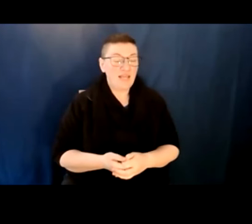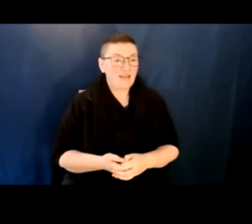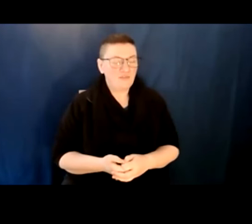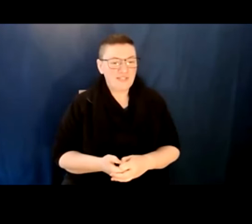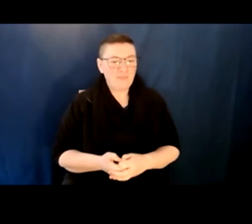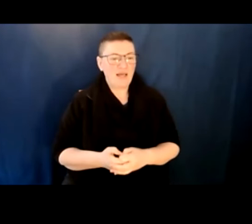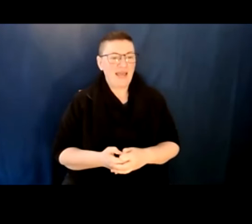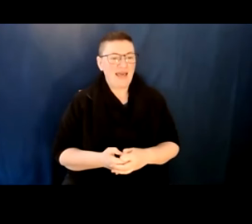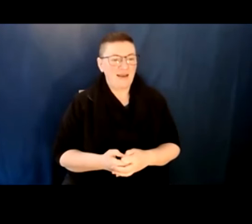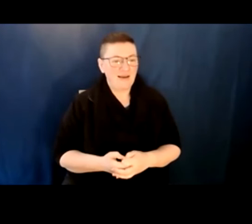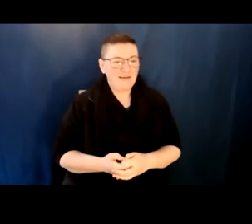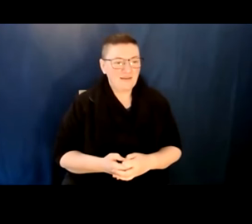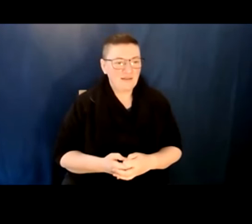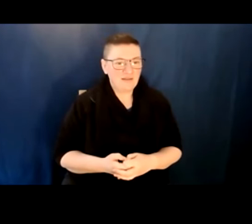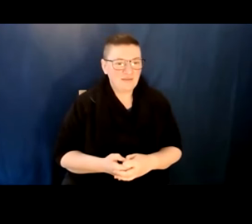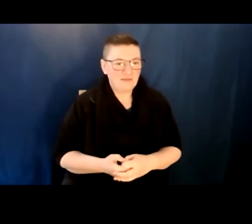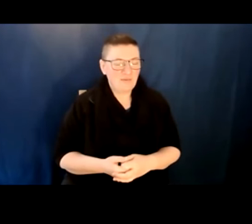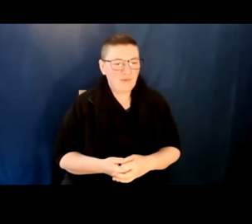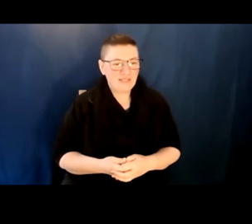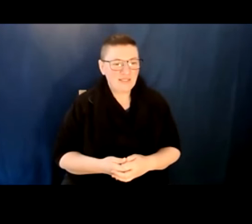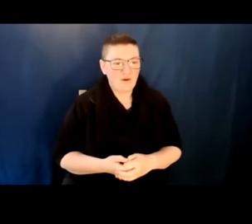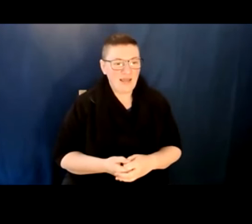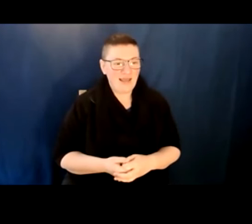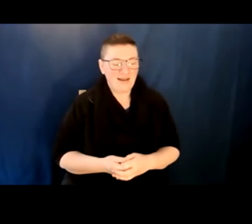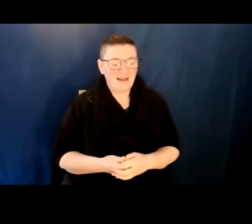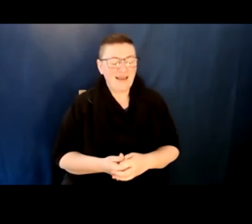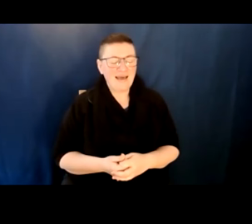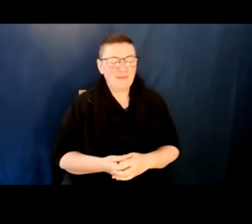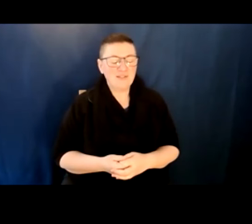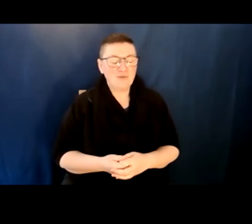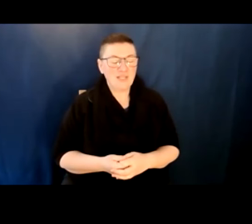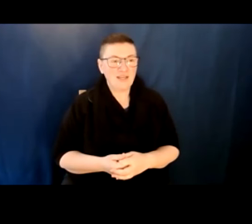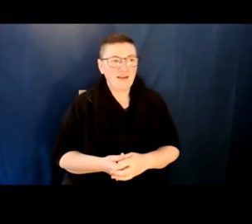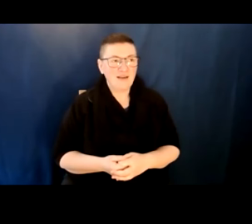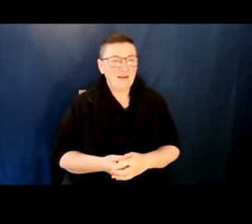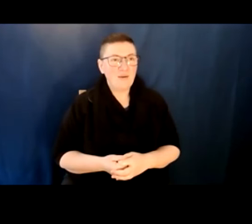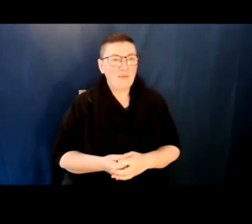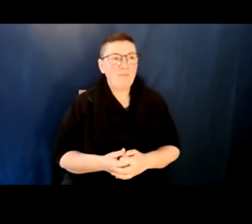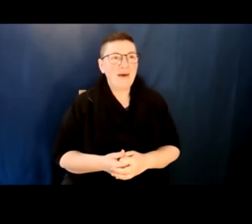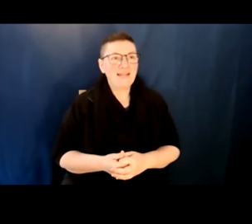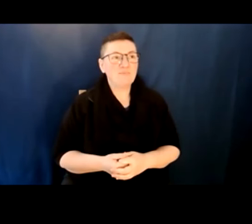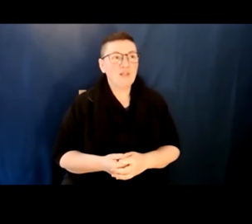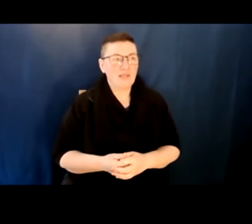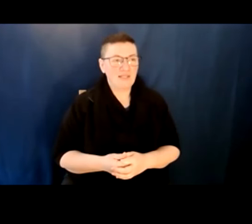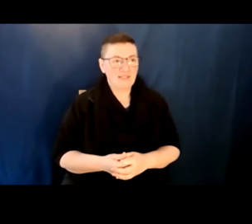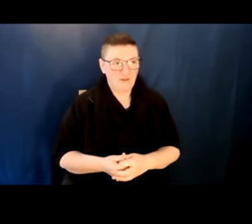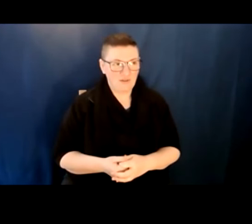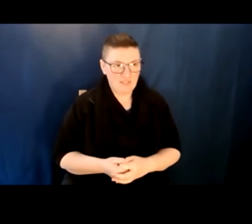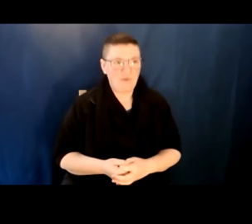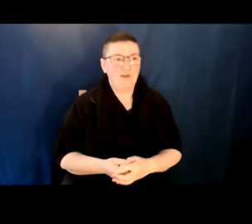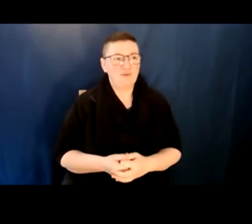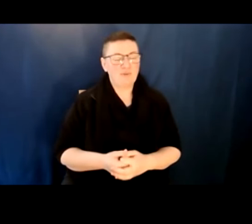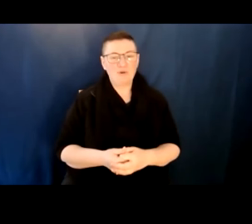Or like, for example, I had a couple of weeks ago, I had an absolutely mind-blowingly